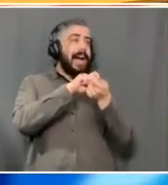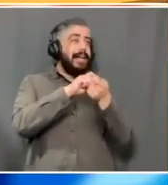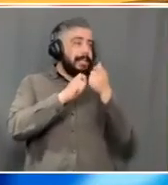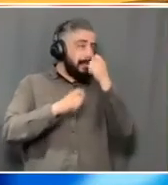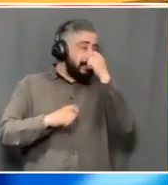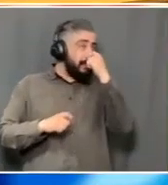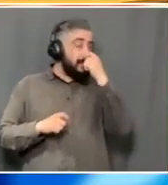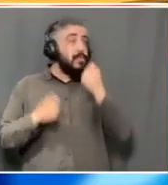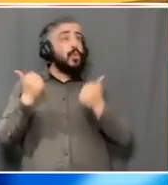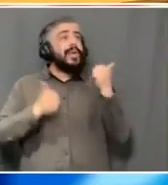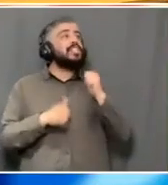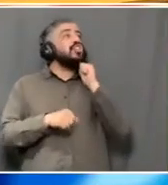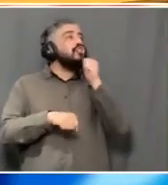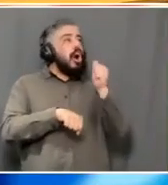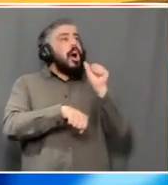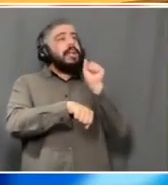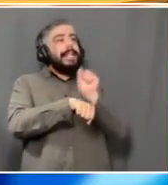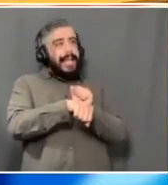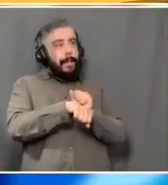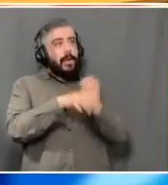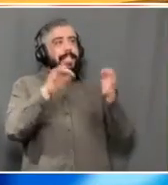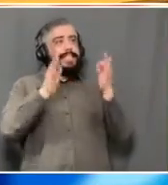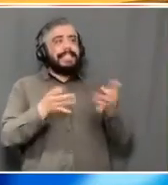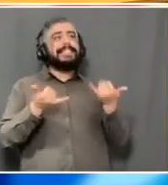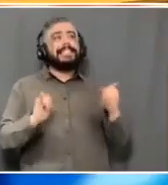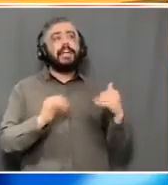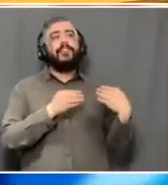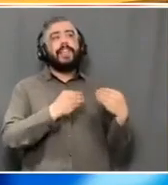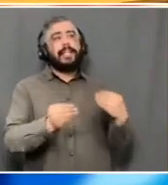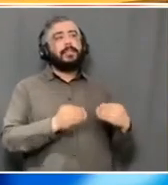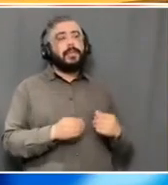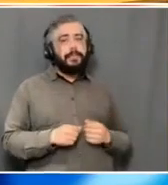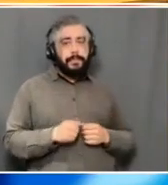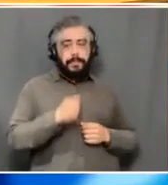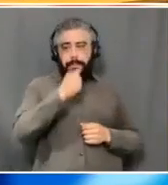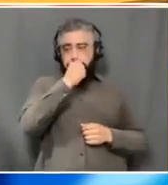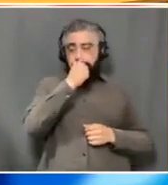non-labor decisions remain flexible?